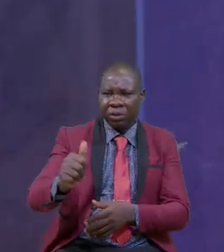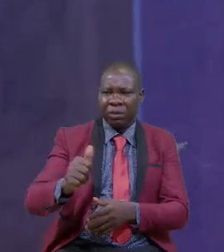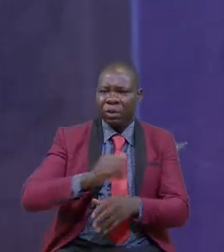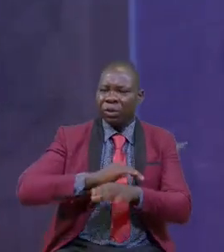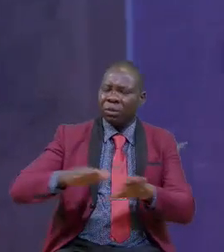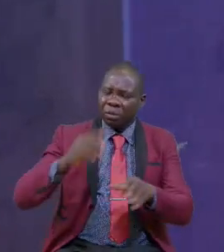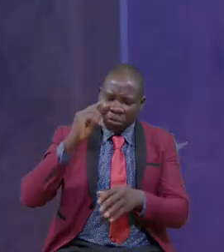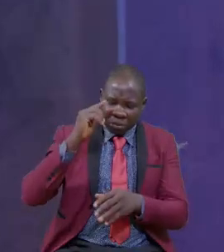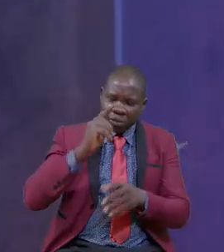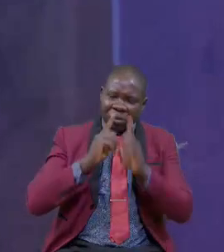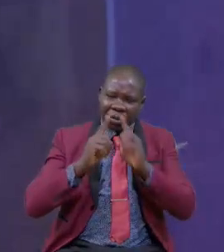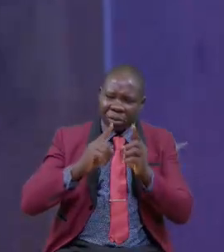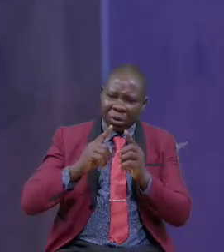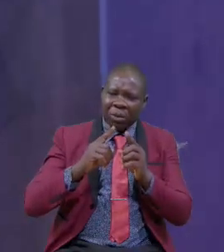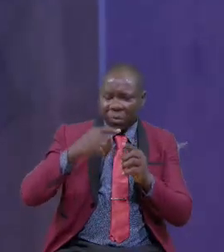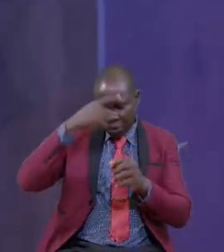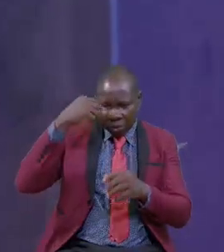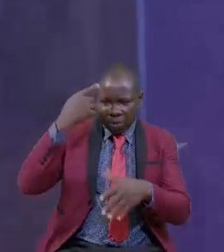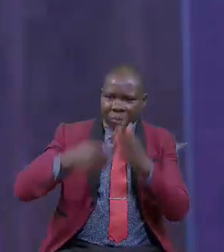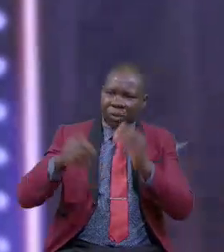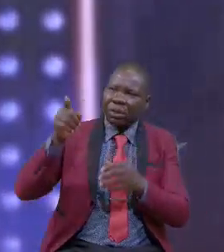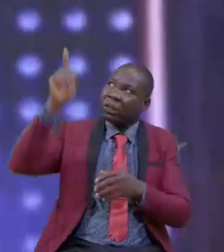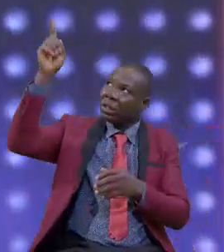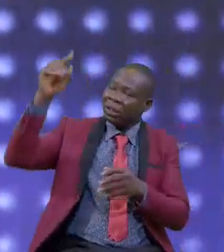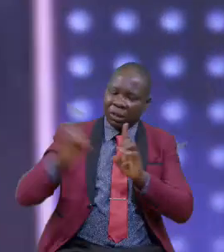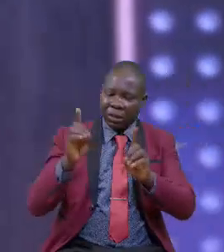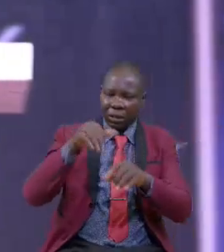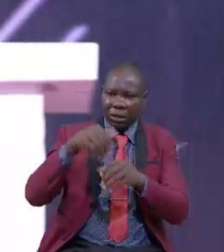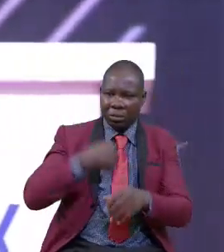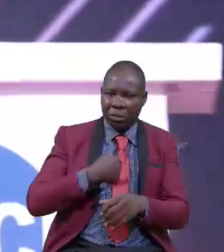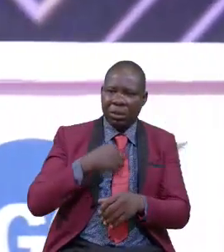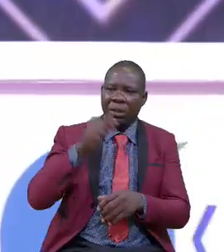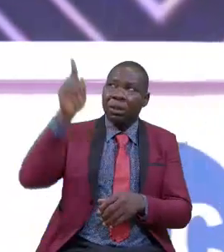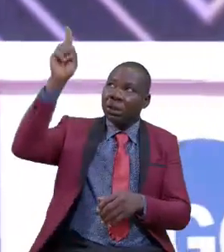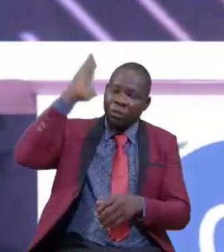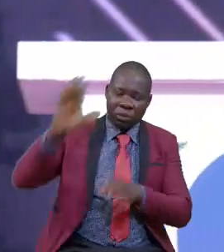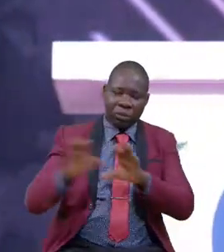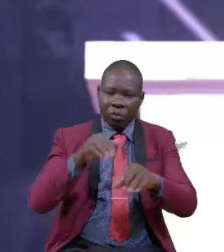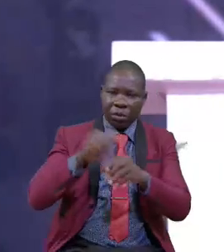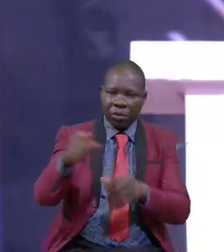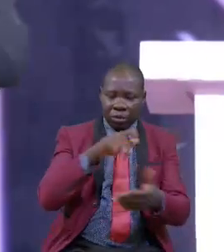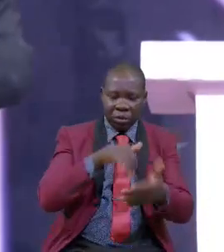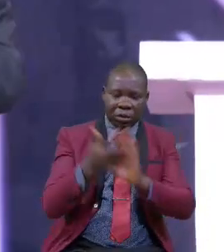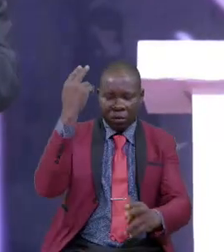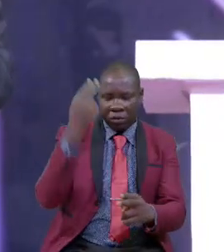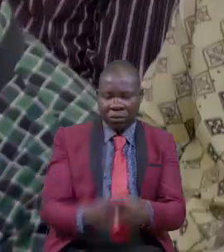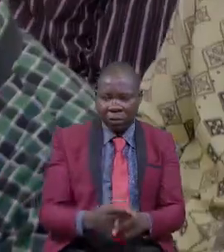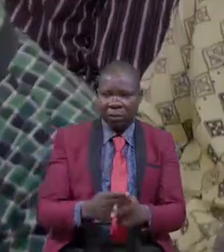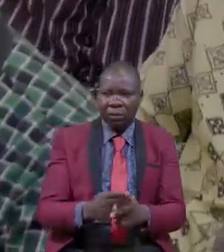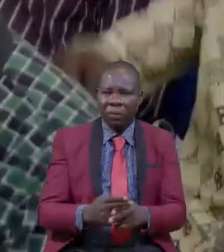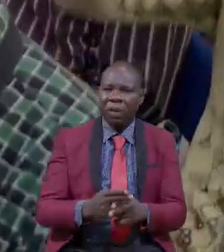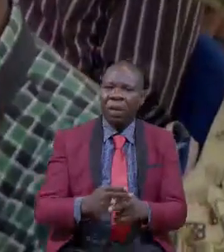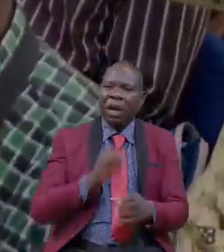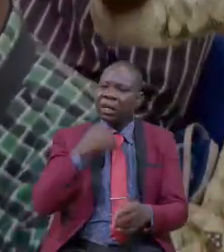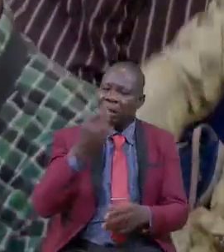you in Jesus' name. I said it will do through you in Jesus'